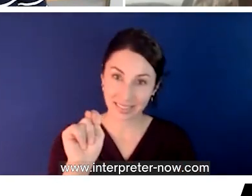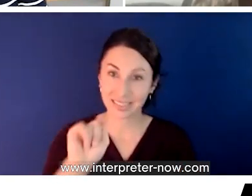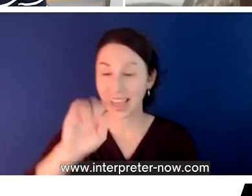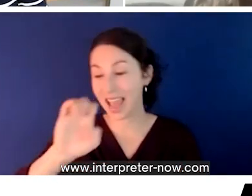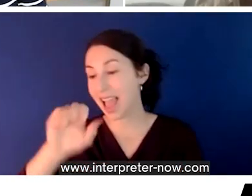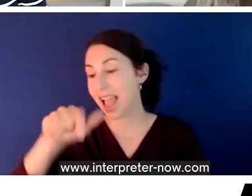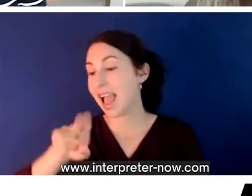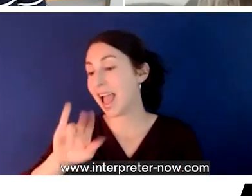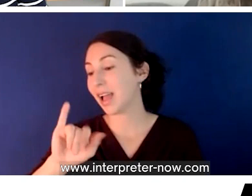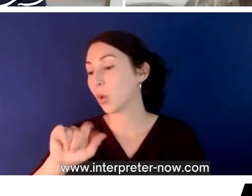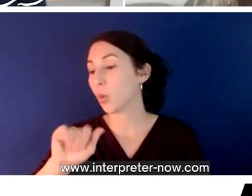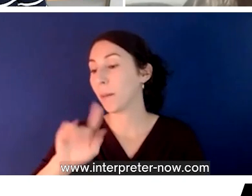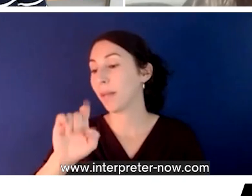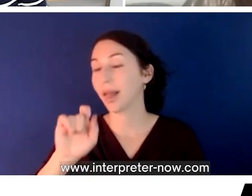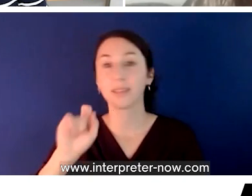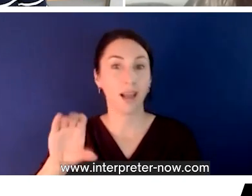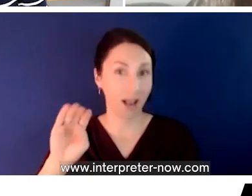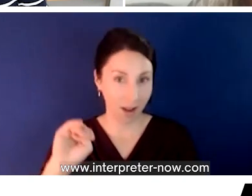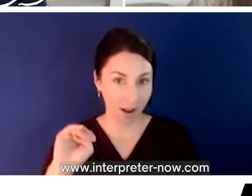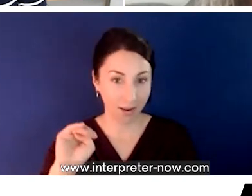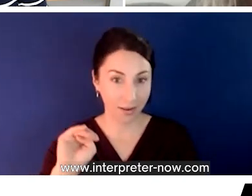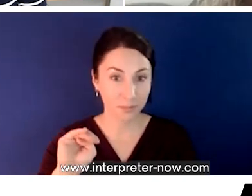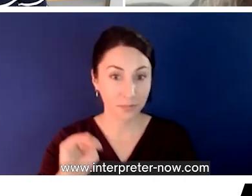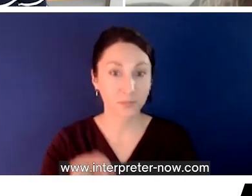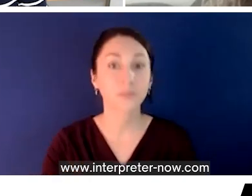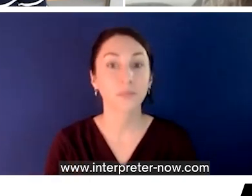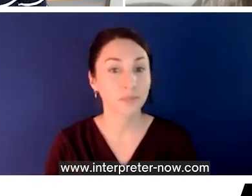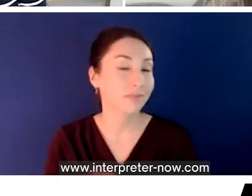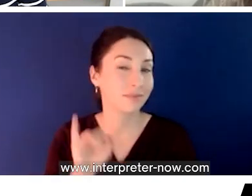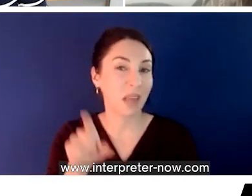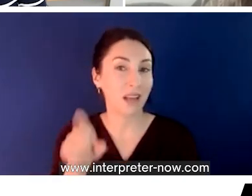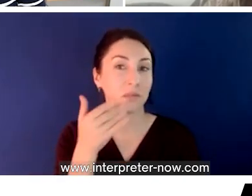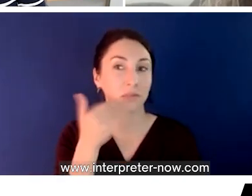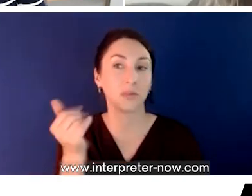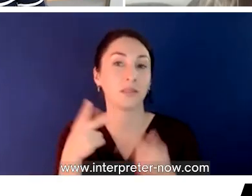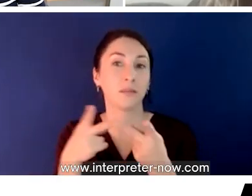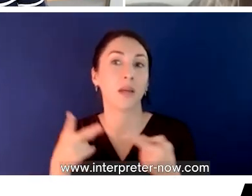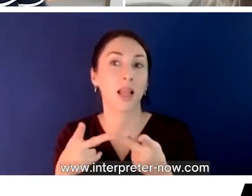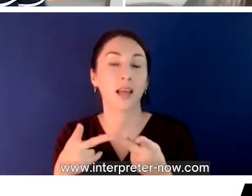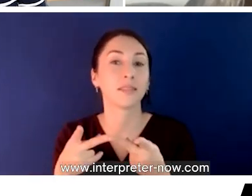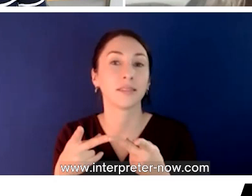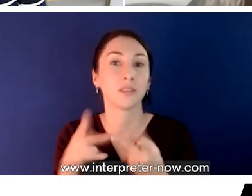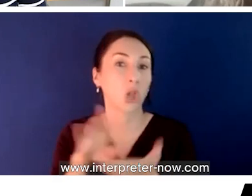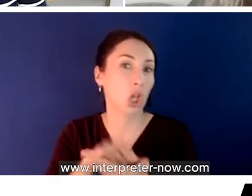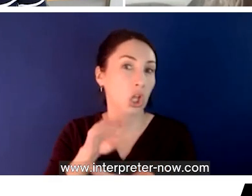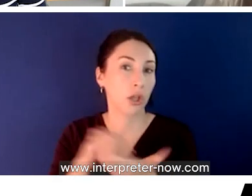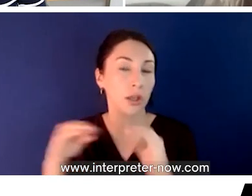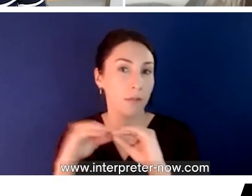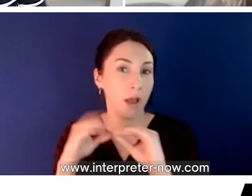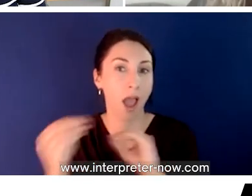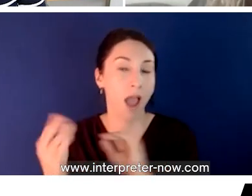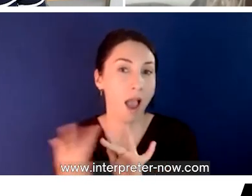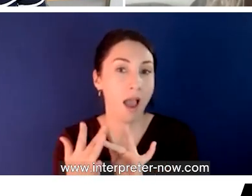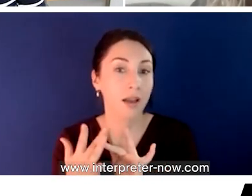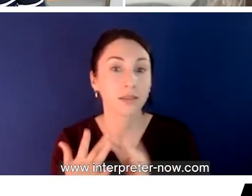word equitable, tEQuitable.com. And that is the best place. And honestly,